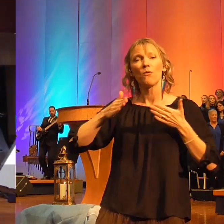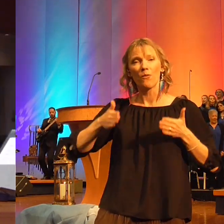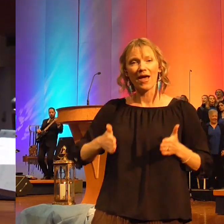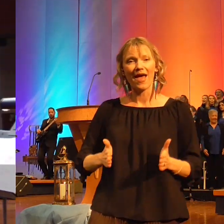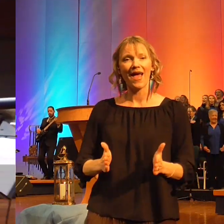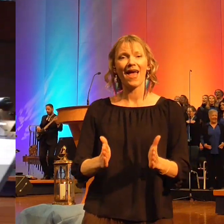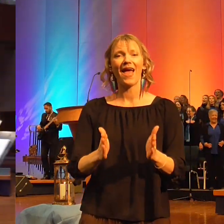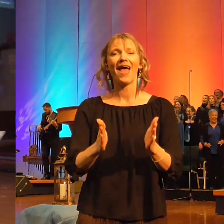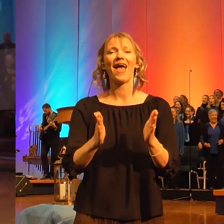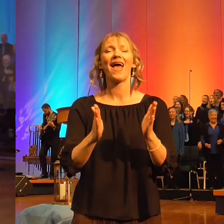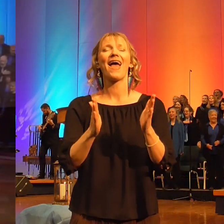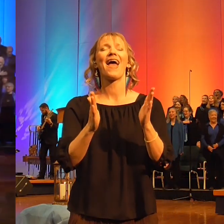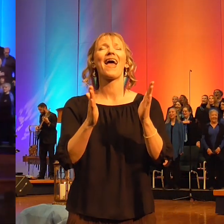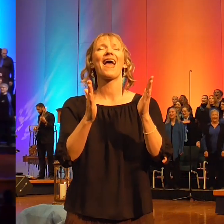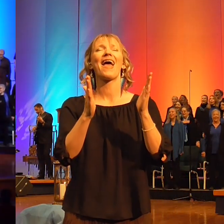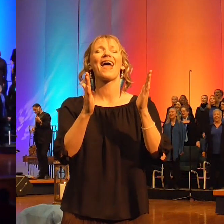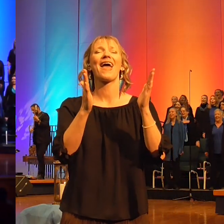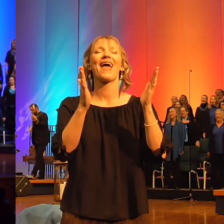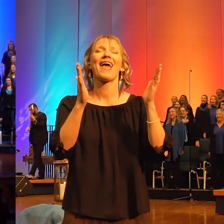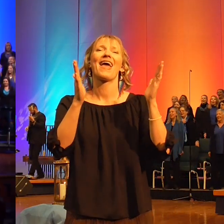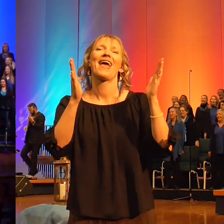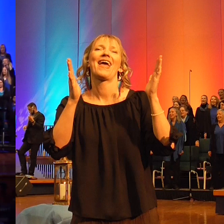holy way.